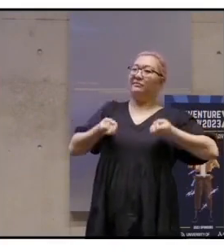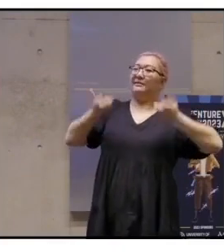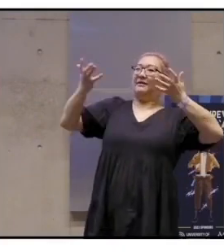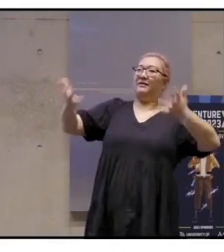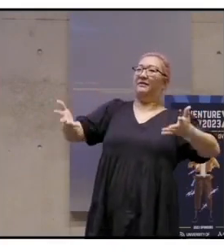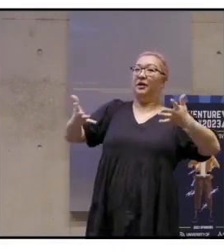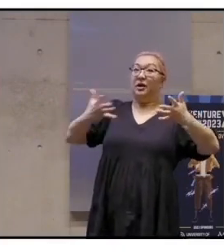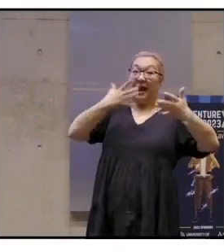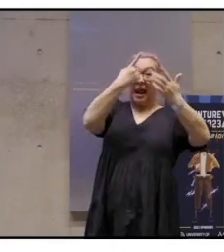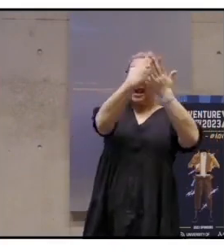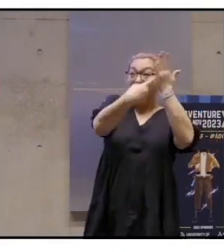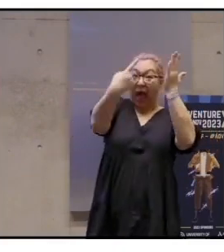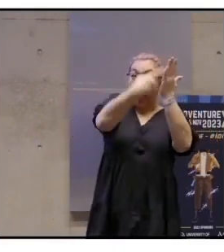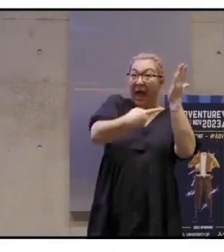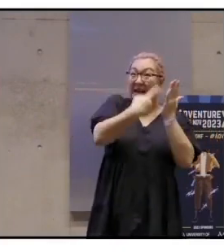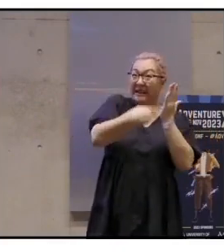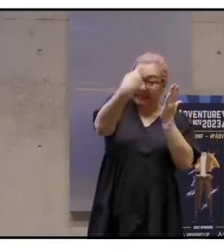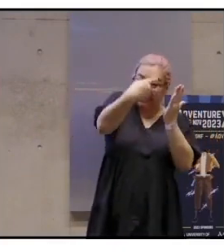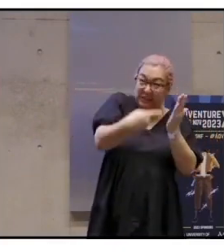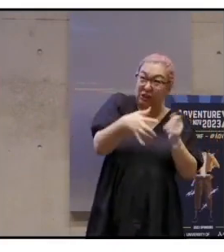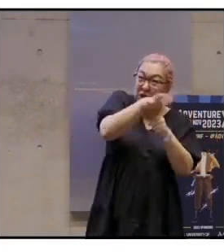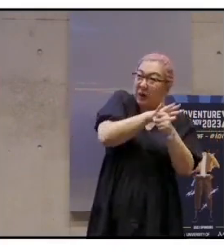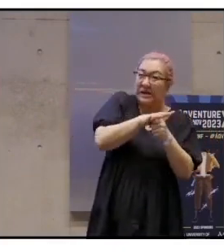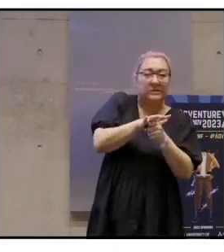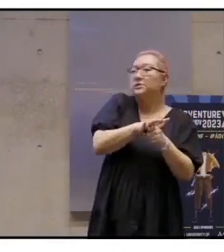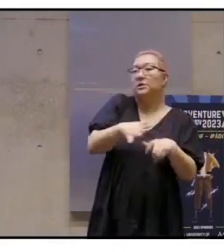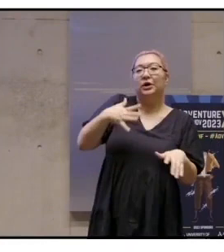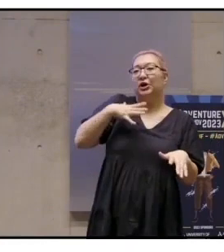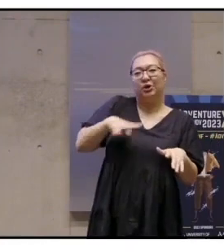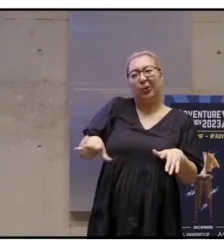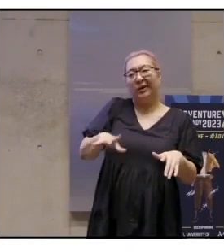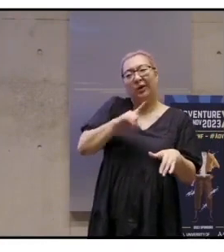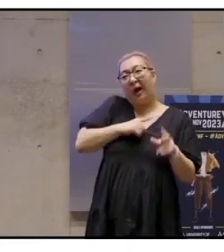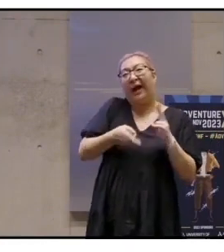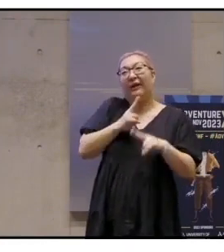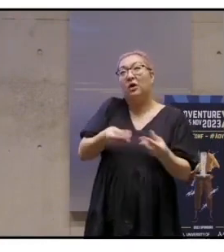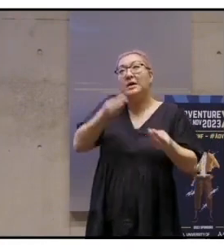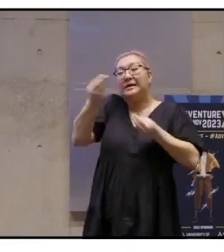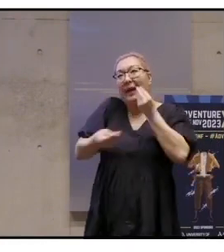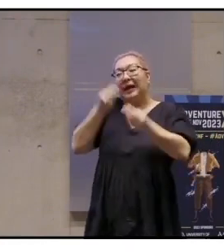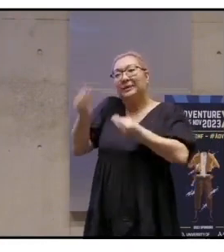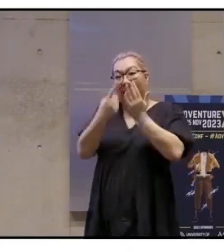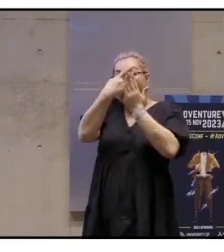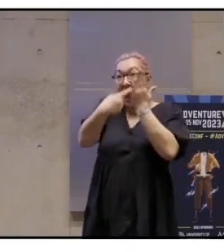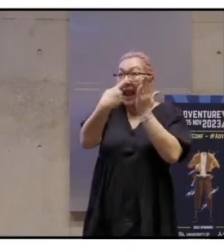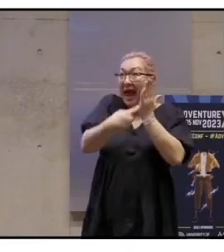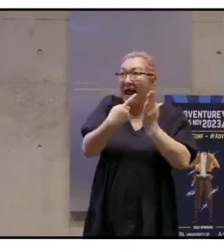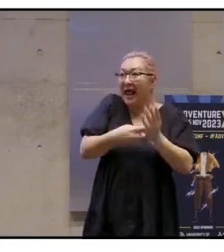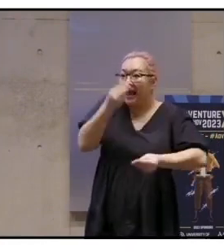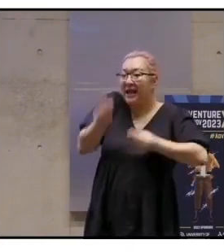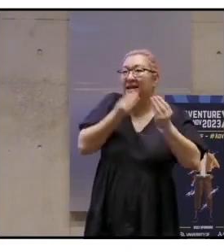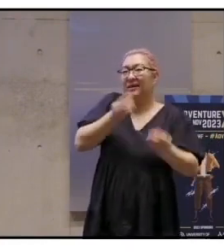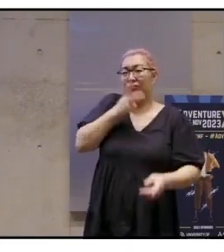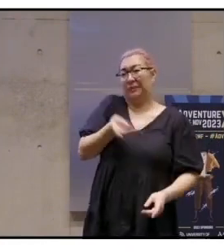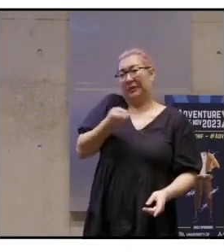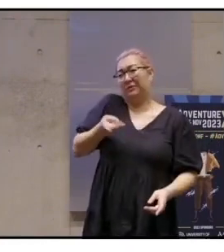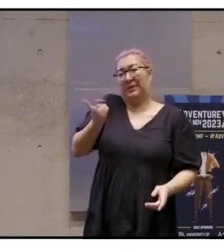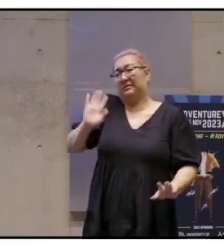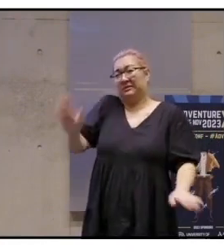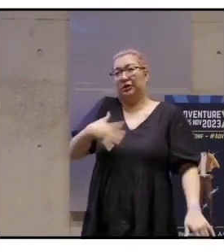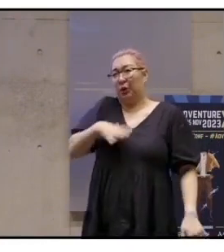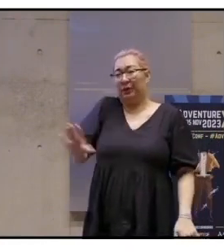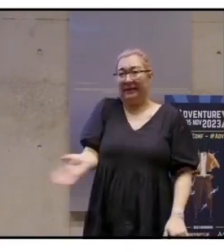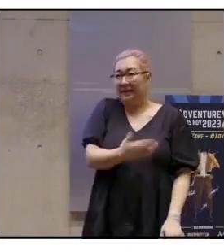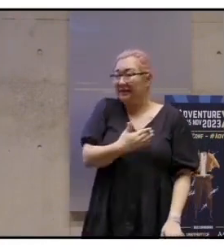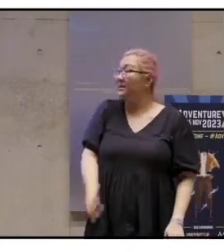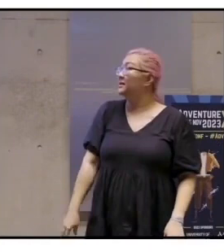extra brain space to parse a note that says the same thing essentially as the note above it. Also, if it's a conversation, make sure